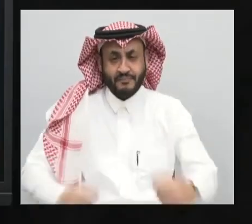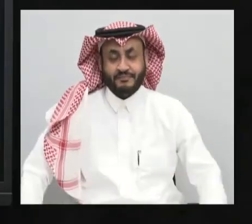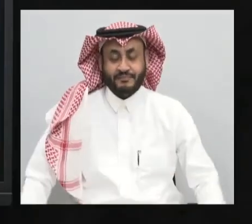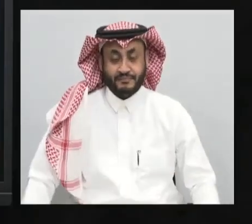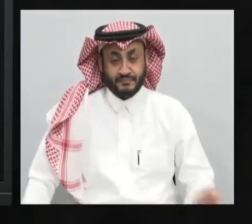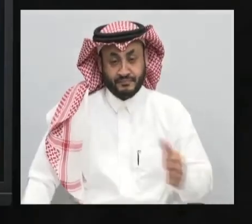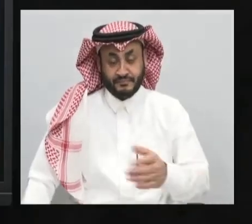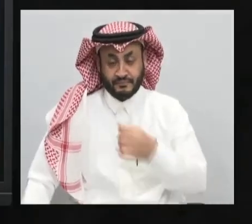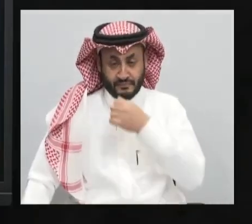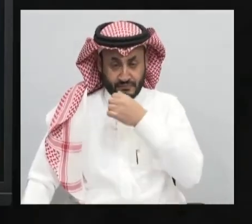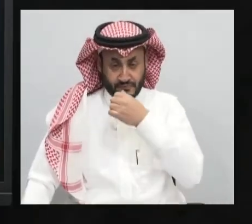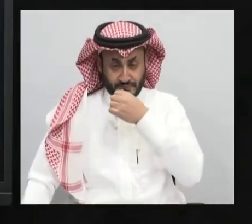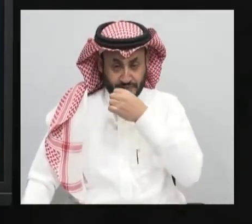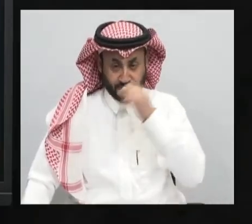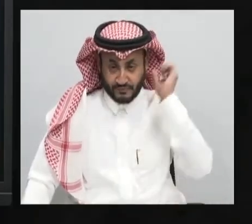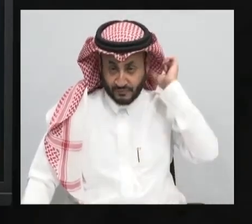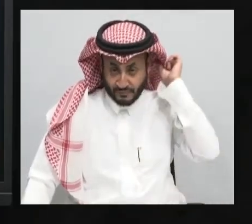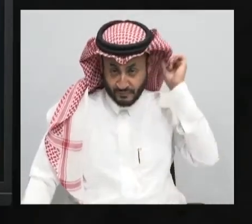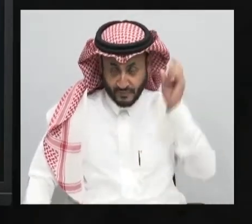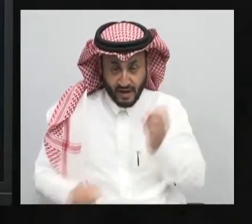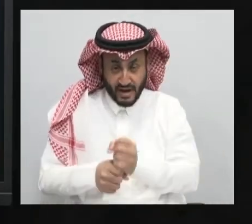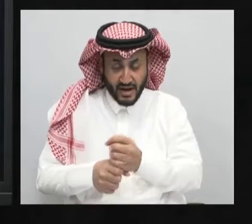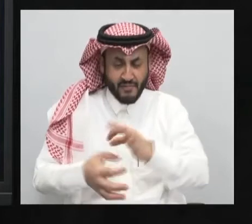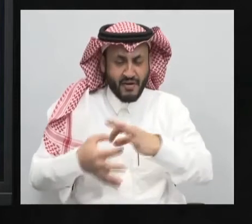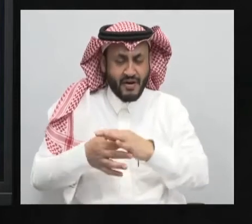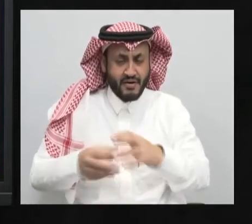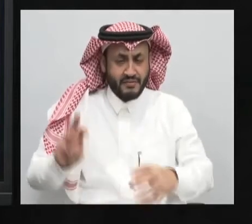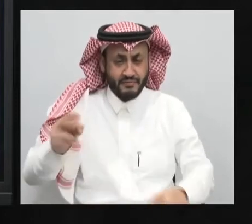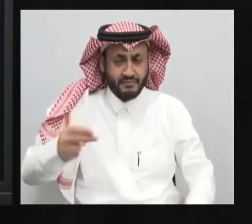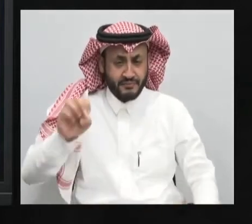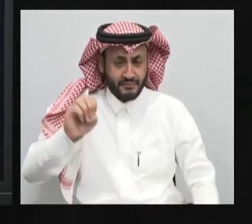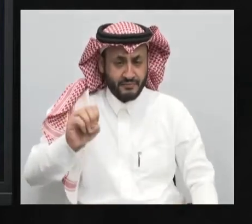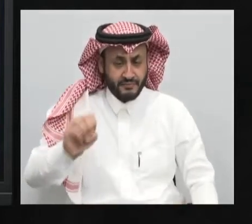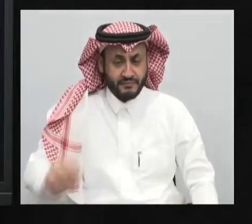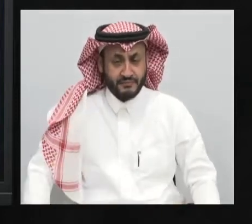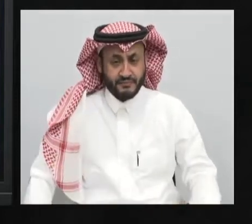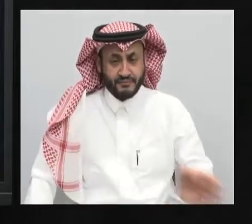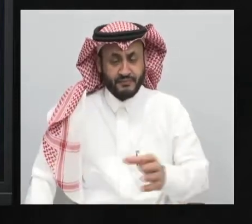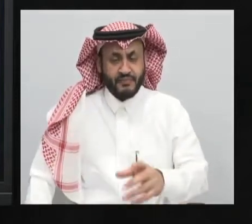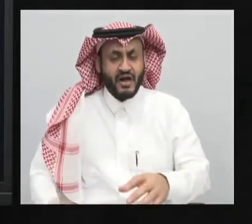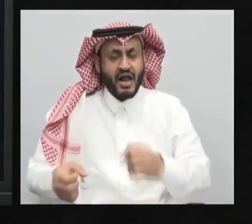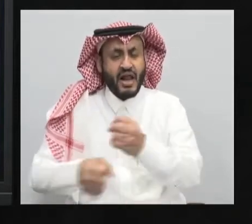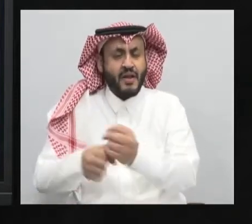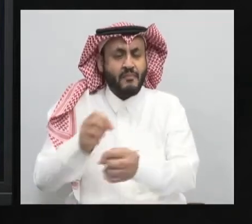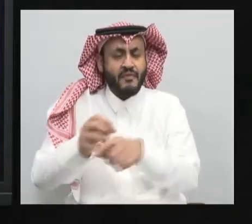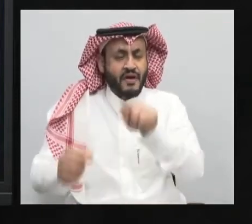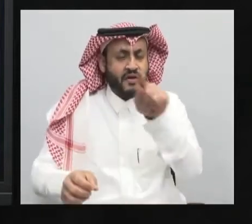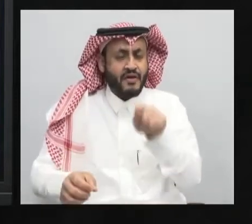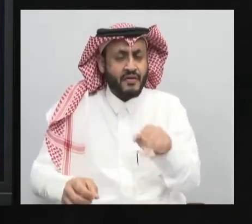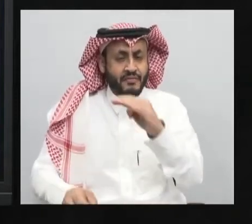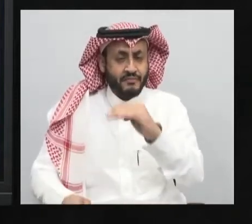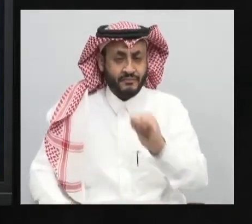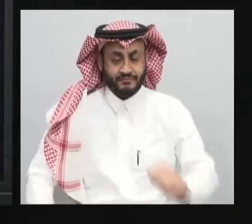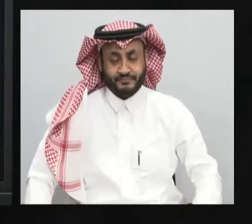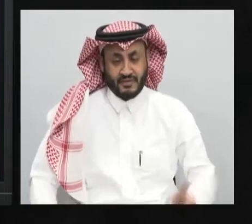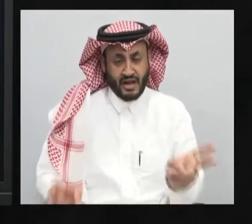we used the relative pronoun who to form questions and answer as